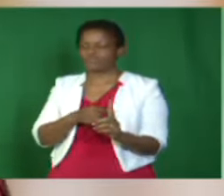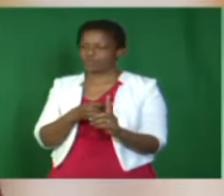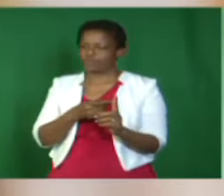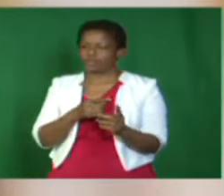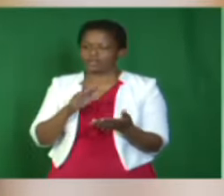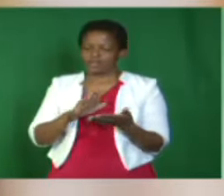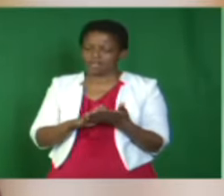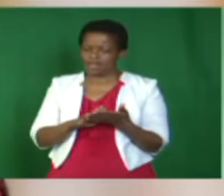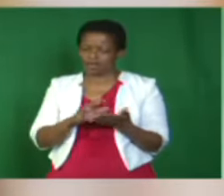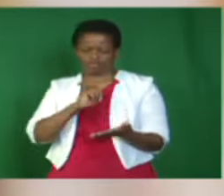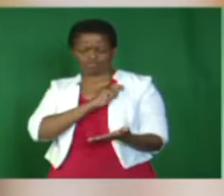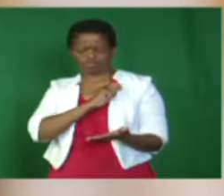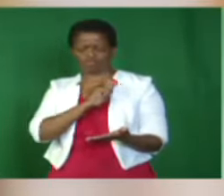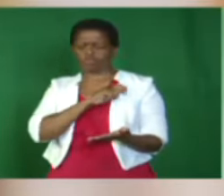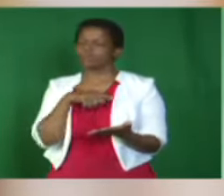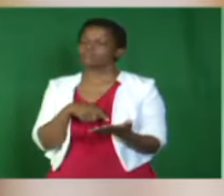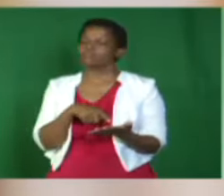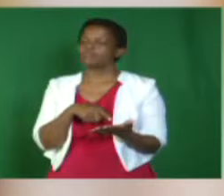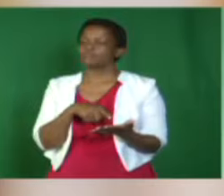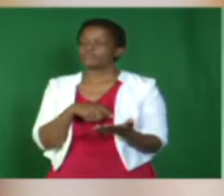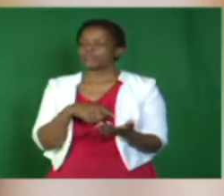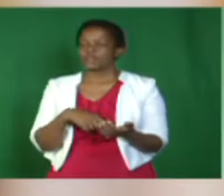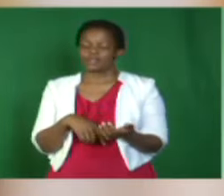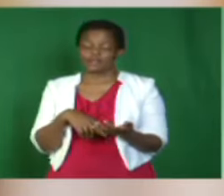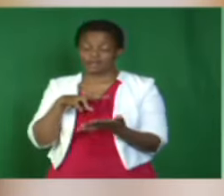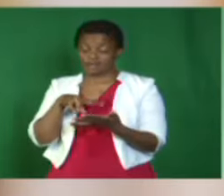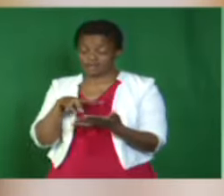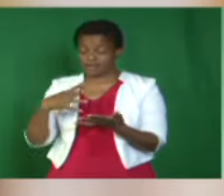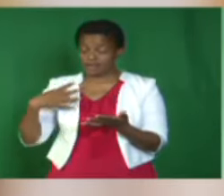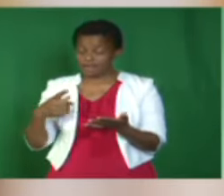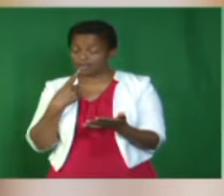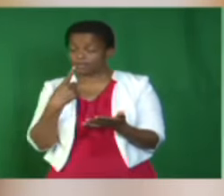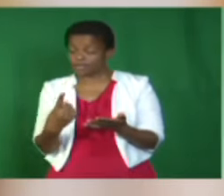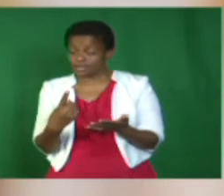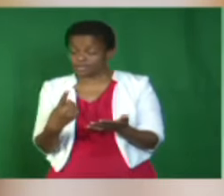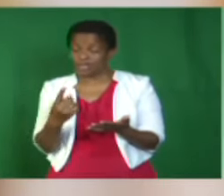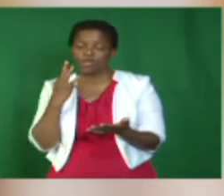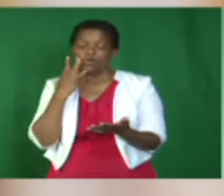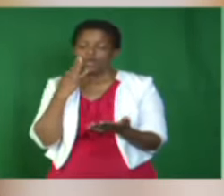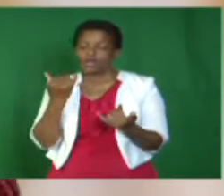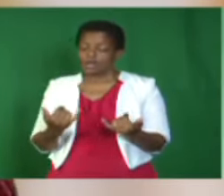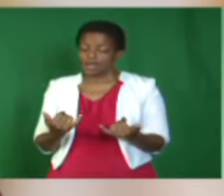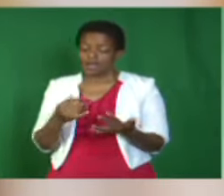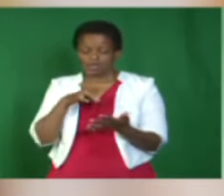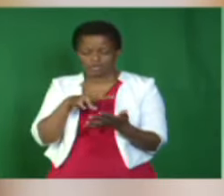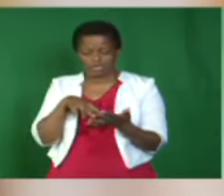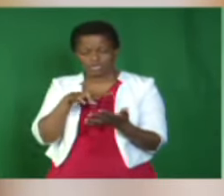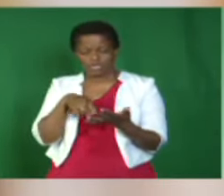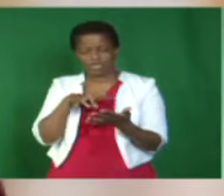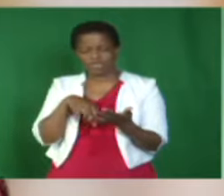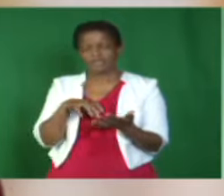into facts. And we also made also another type of reading where we said it's when you are now reading